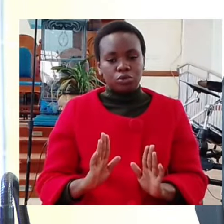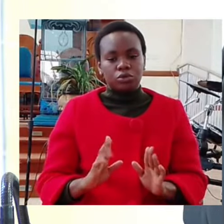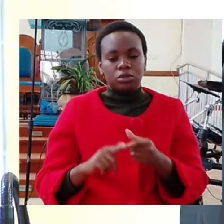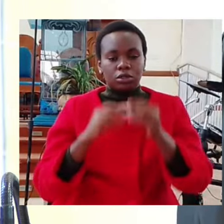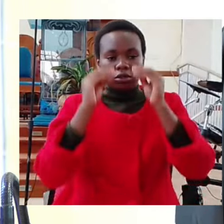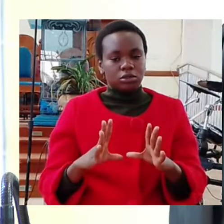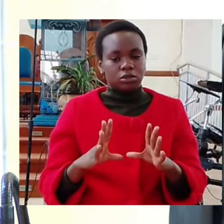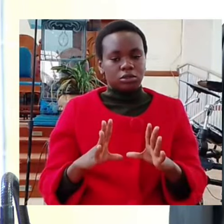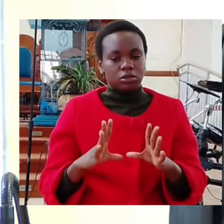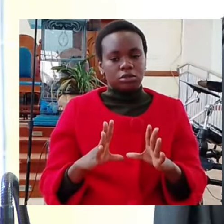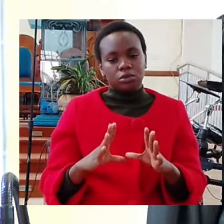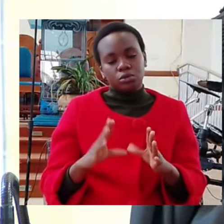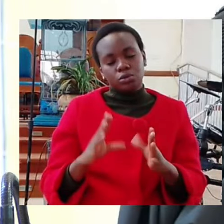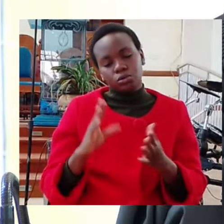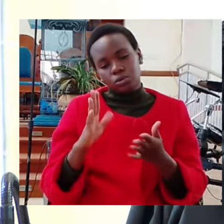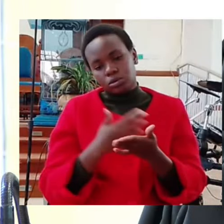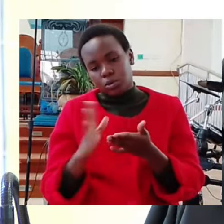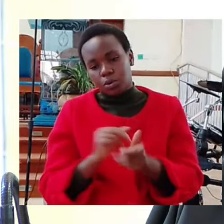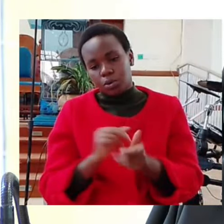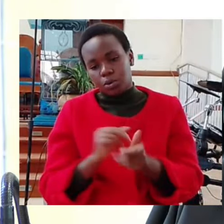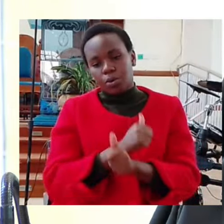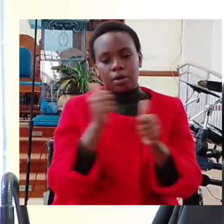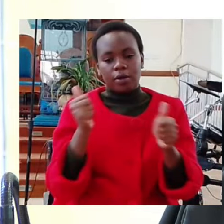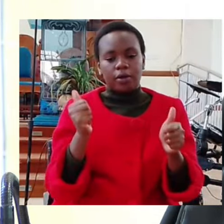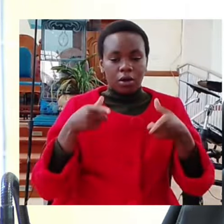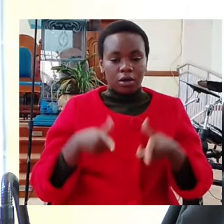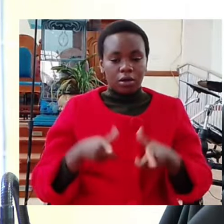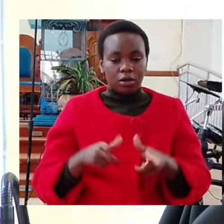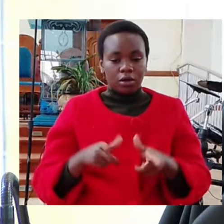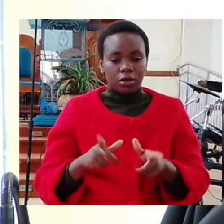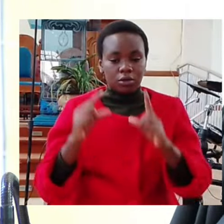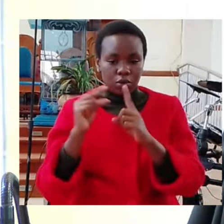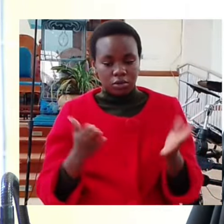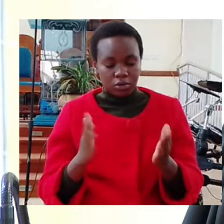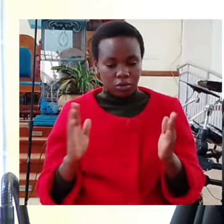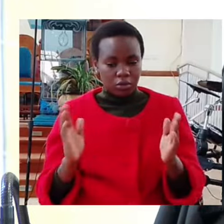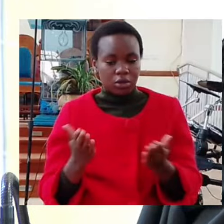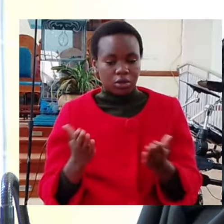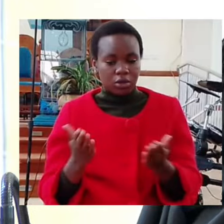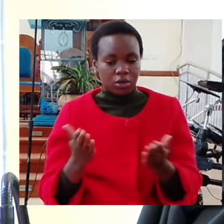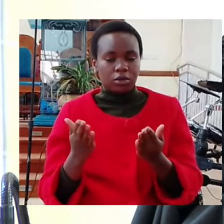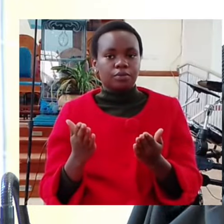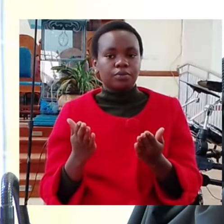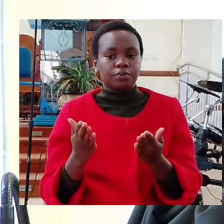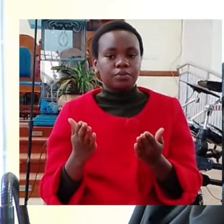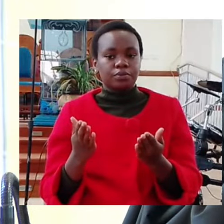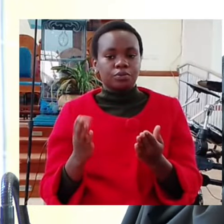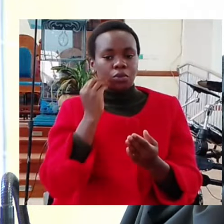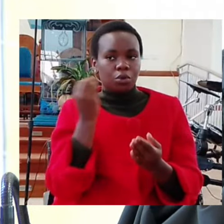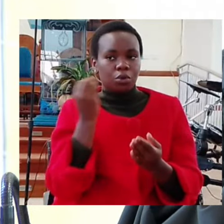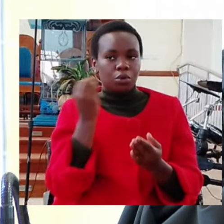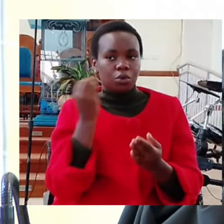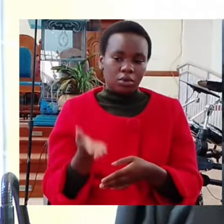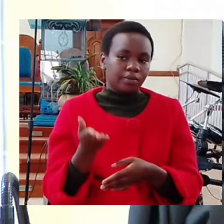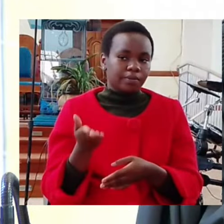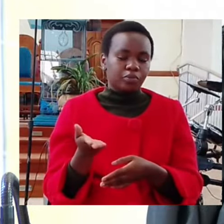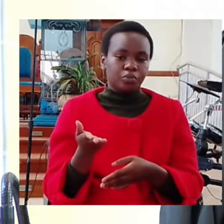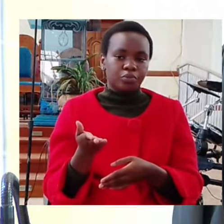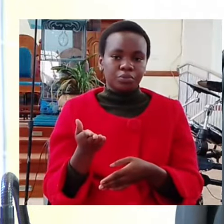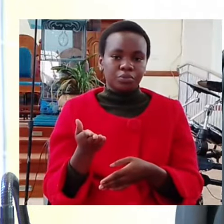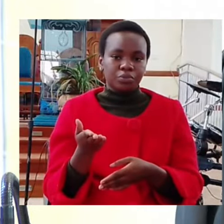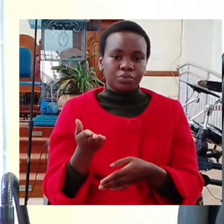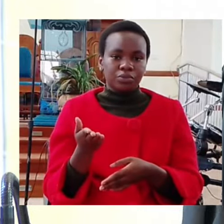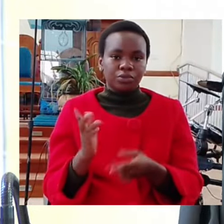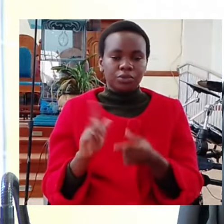wega. Let your words become words of encouragement. Ona wegu waku moshie. Waru geru wa hiri